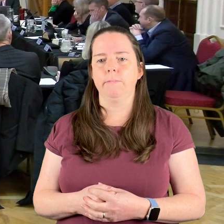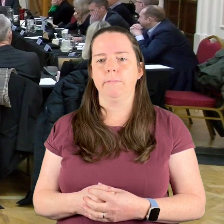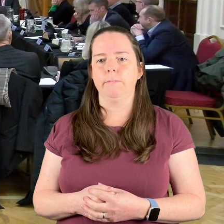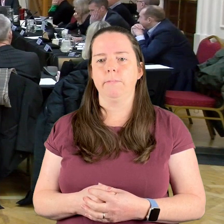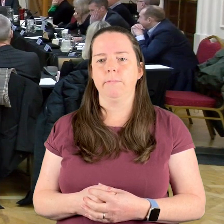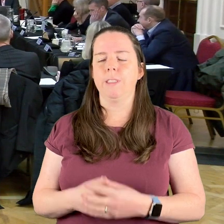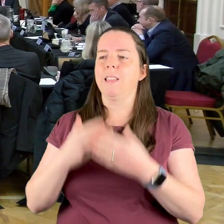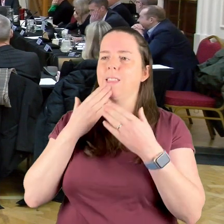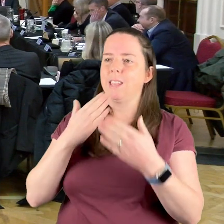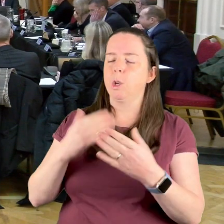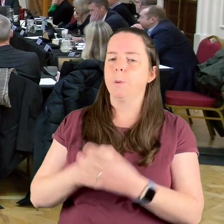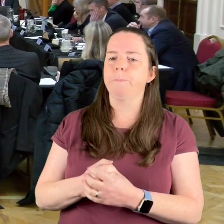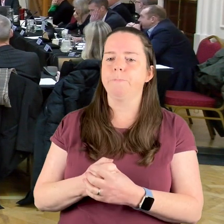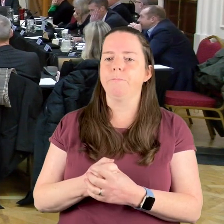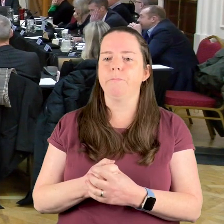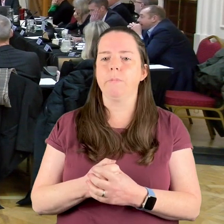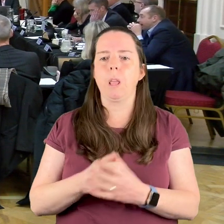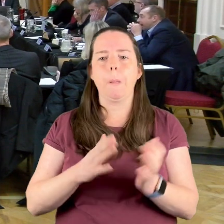Thank you.